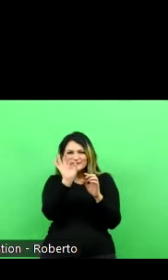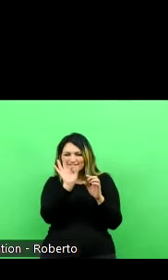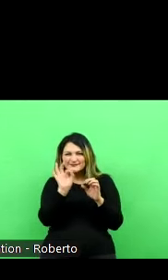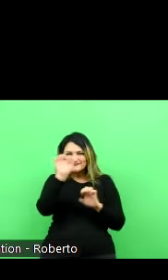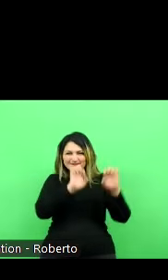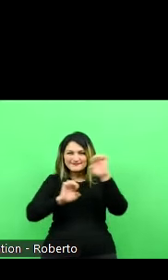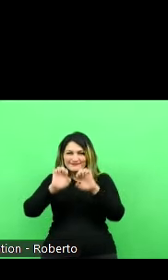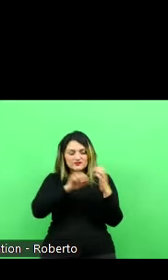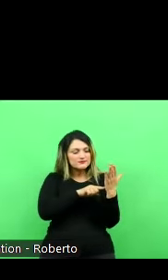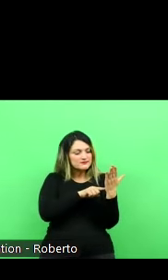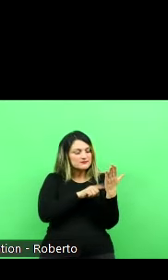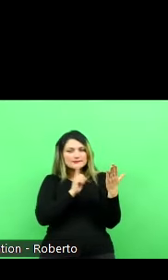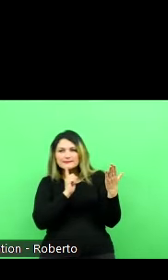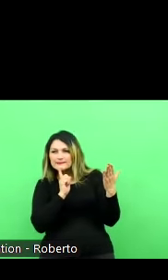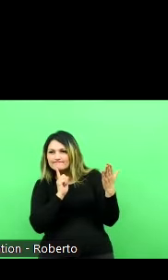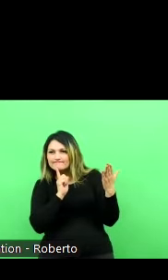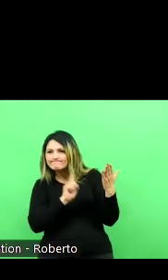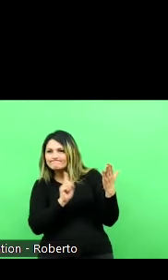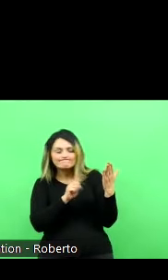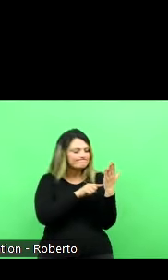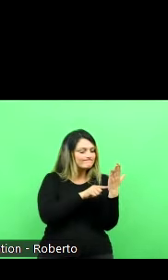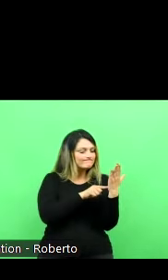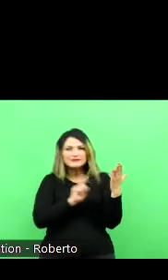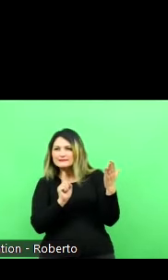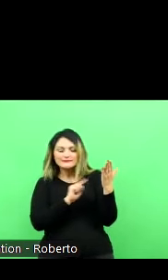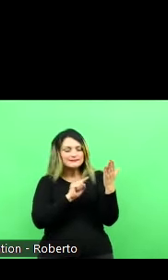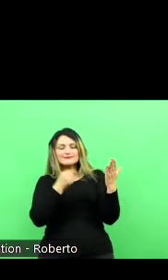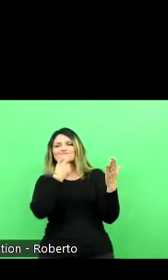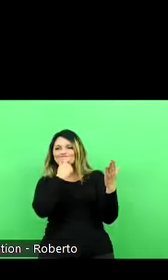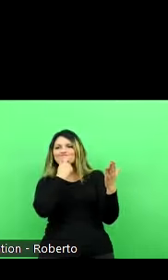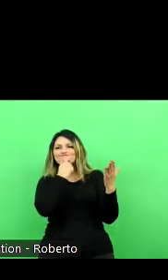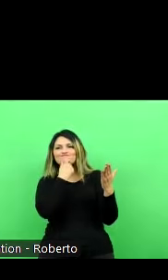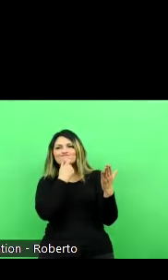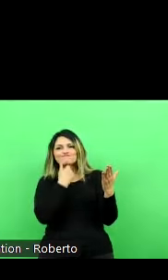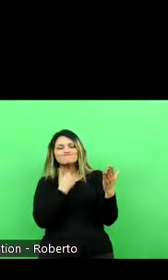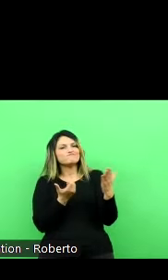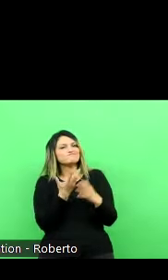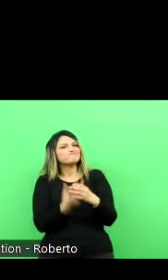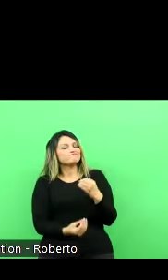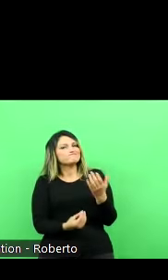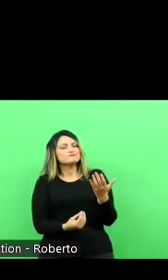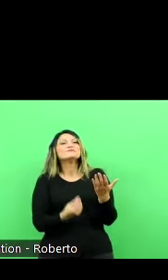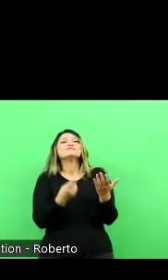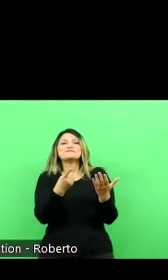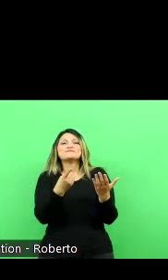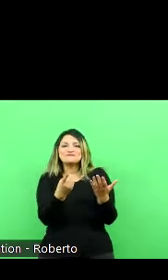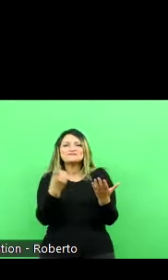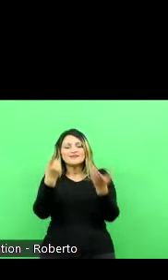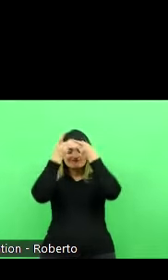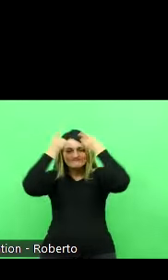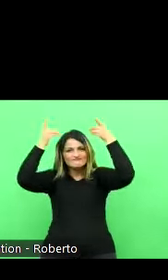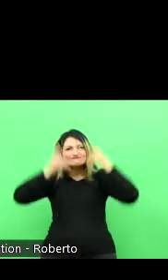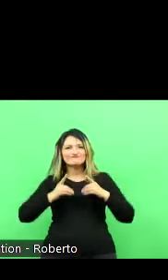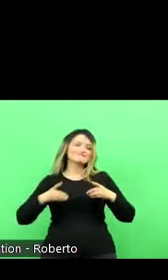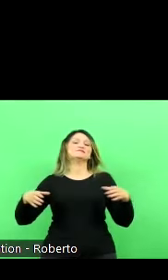has been particularly challenging because the data on people with disabilities is not entirely clear. Since we